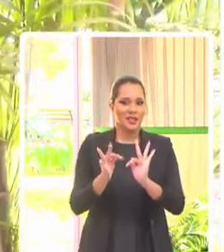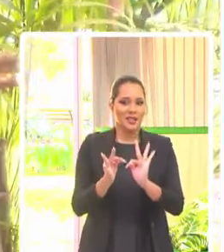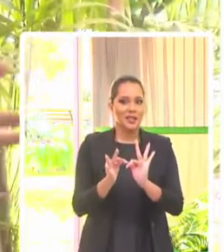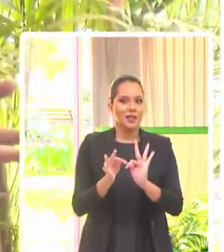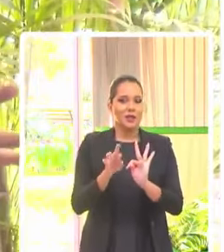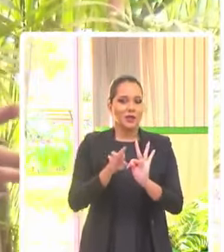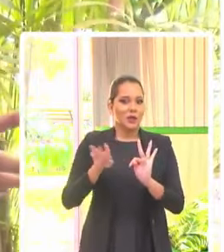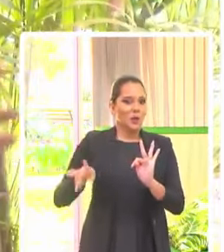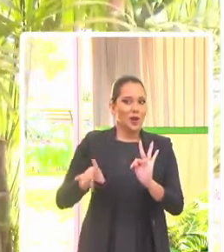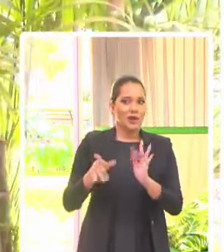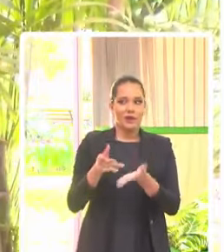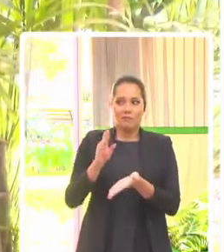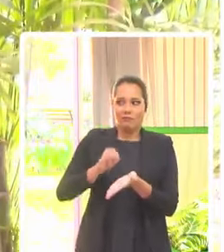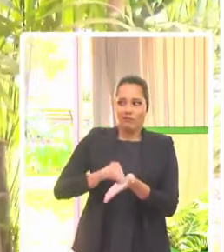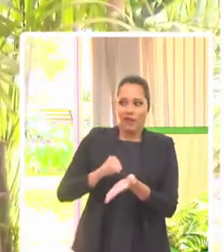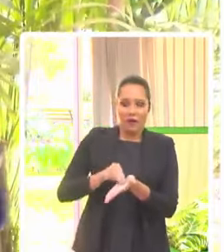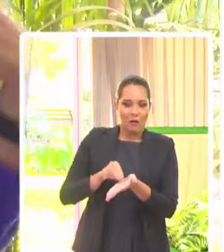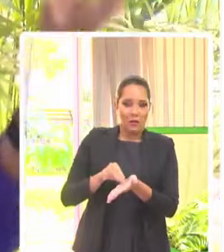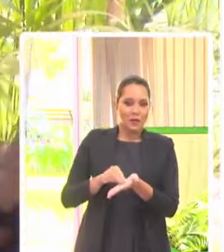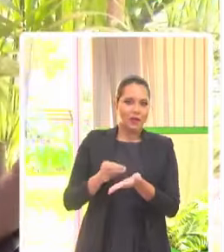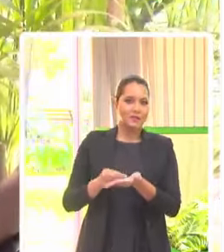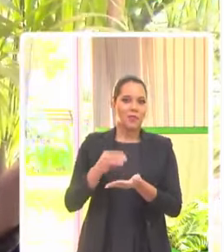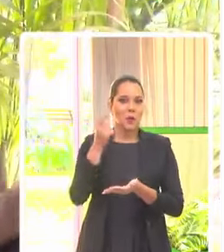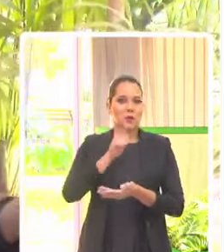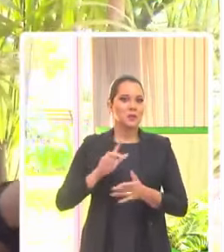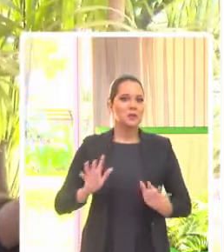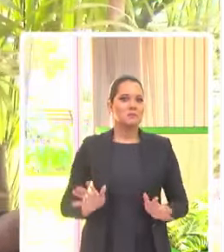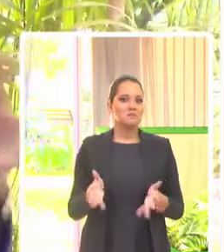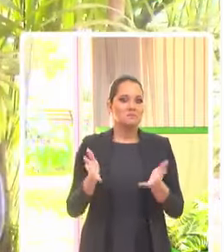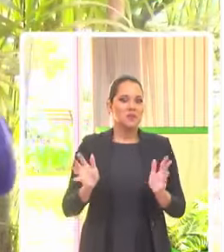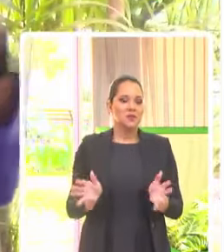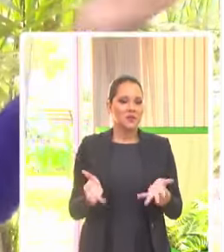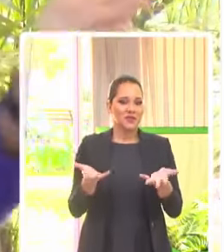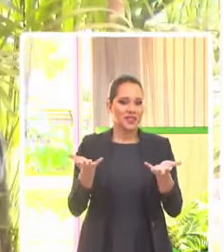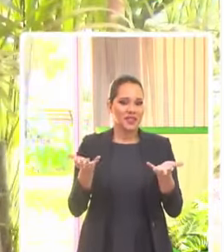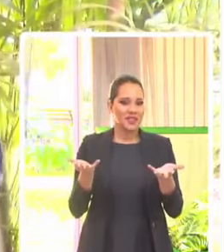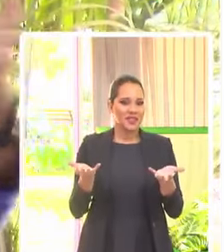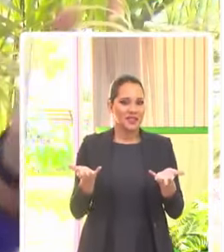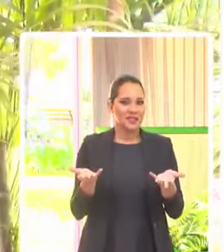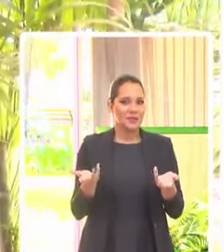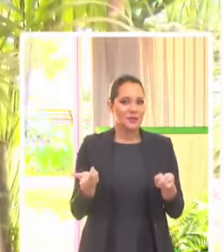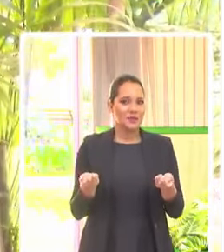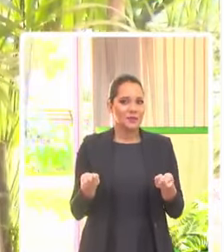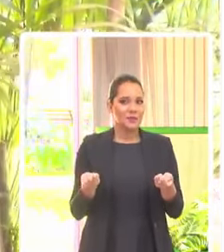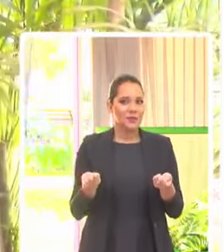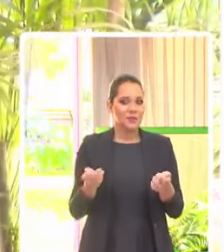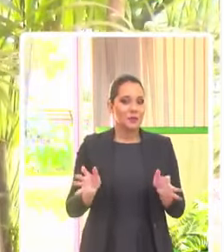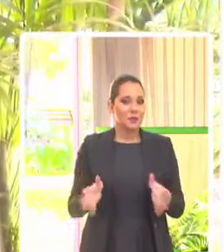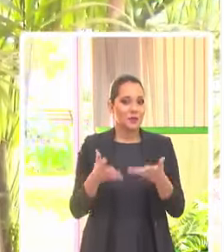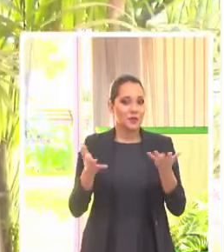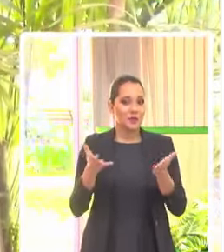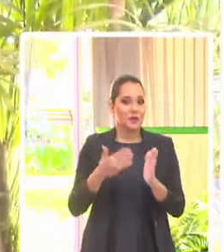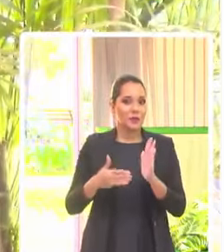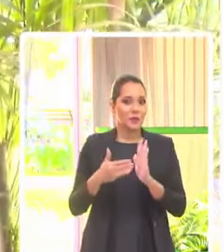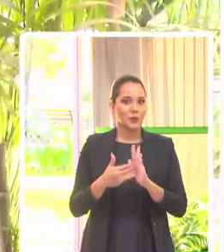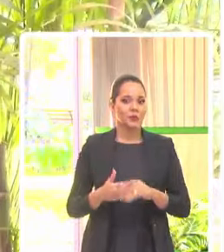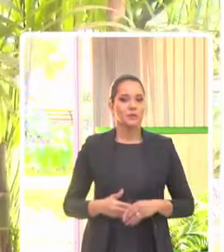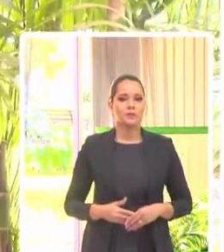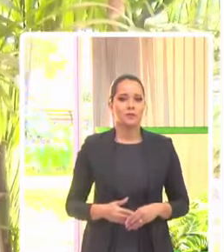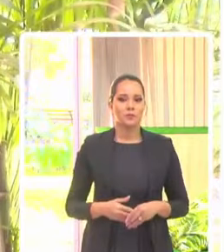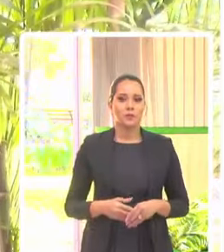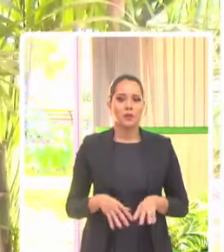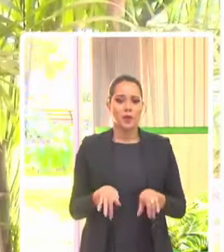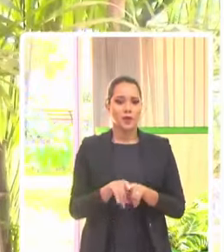to promote the and also there is a it's unbalanced,